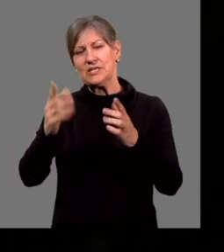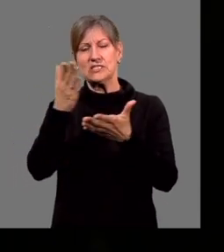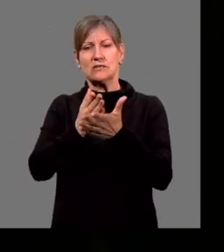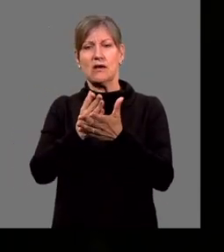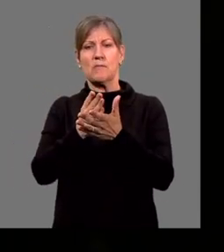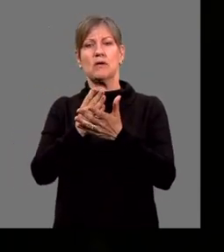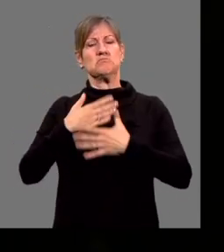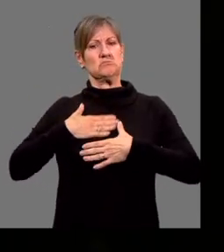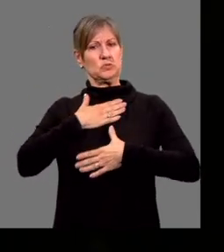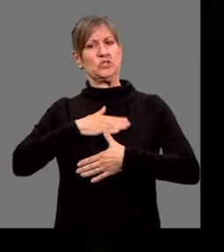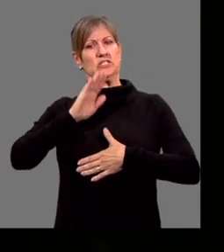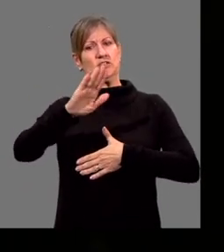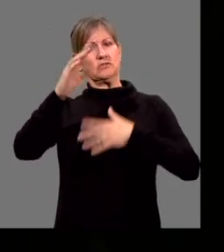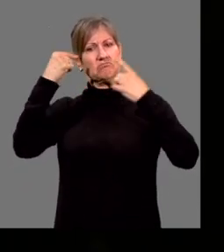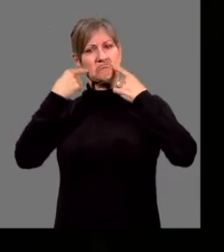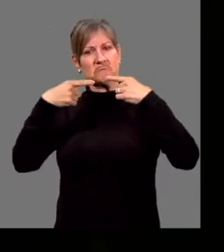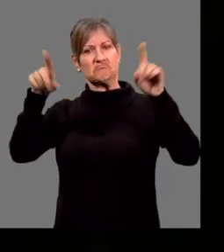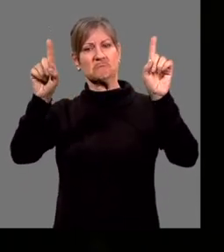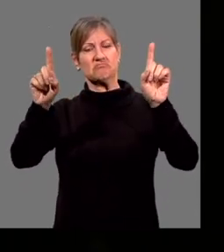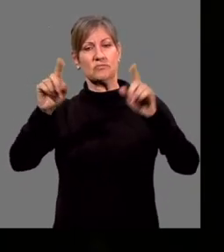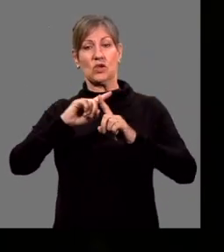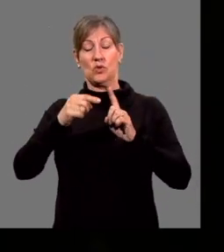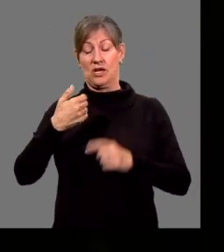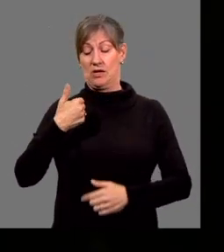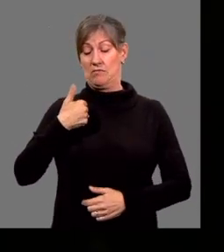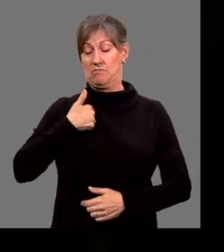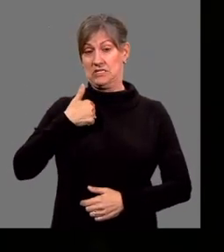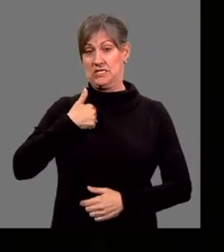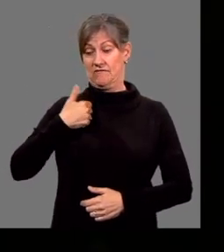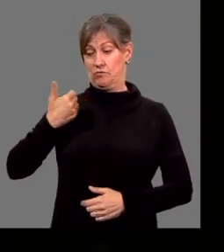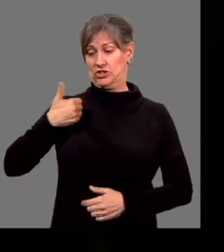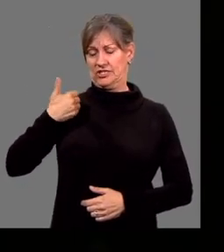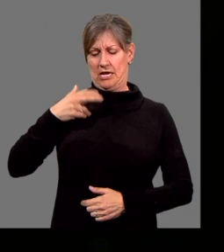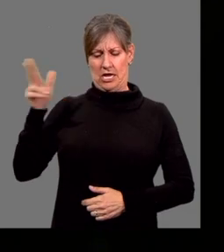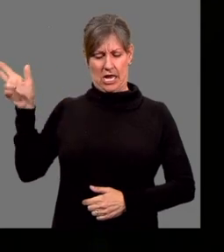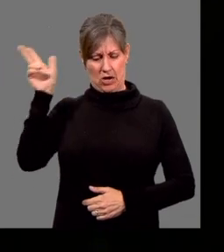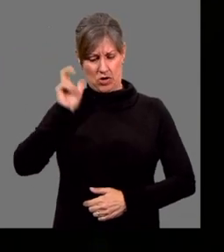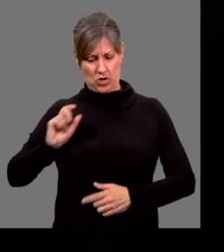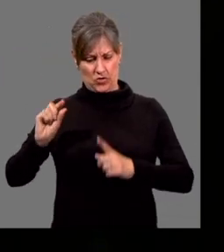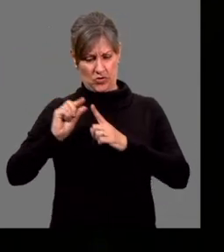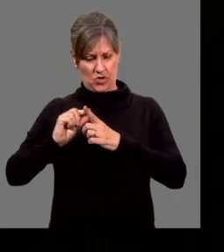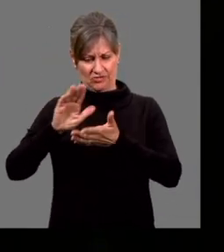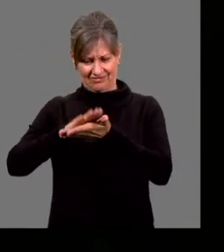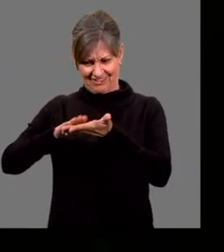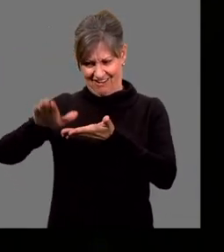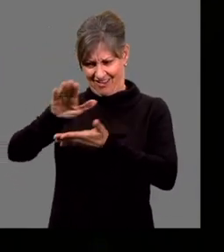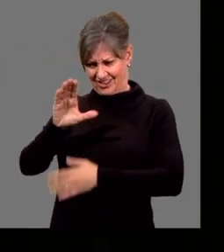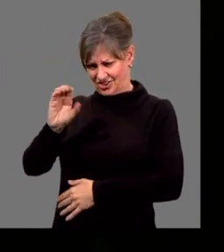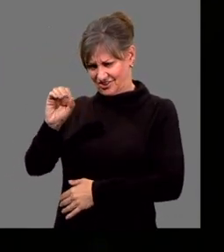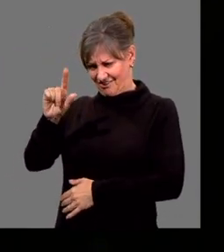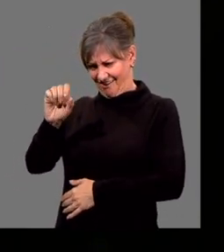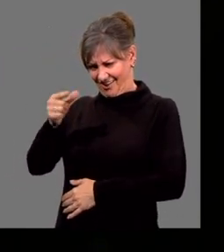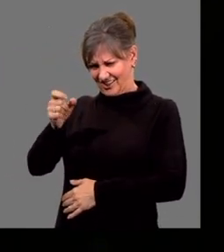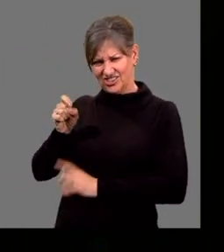you have accomplished. You know something? When I was a young boy, I remember hearing the word college and wondering what it was, what it